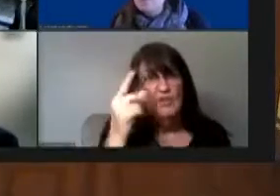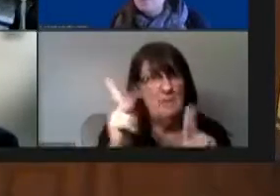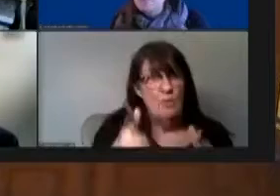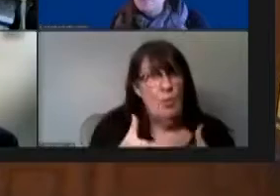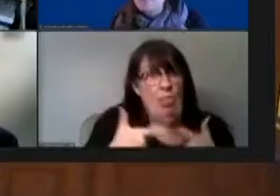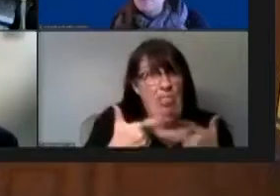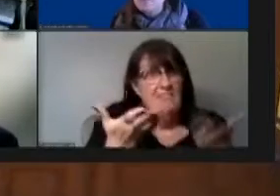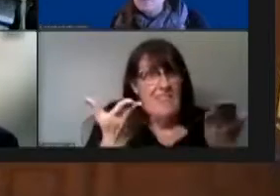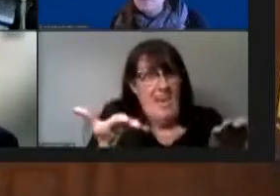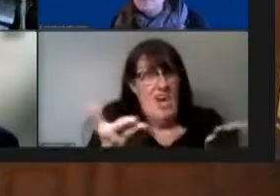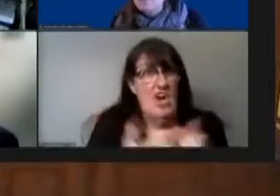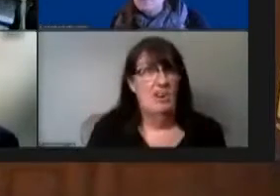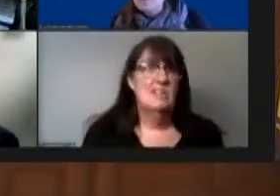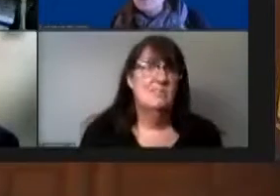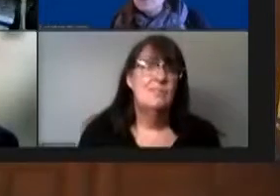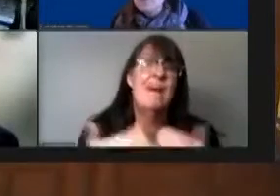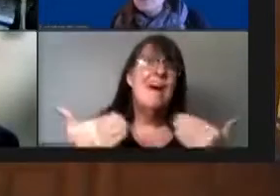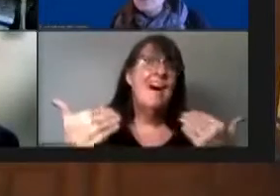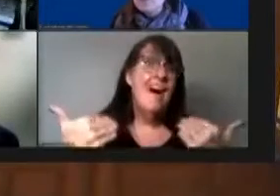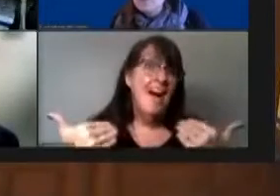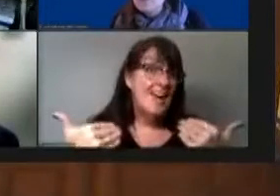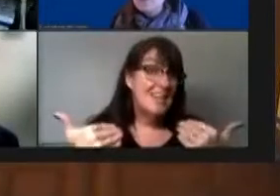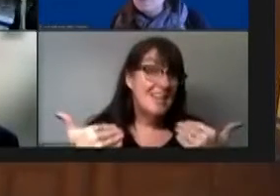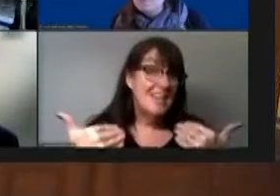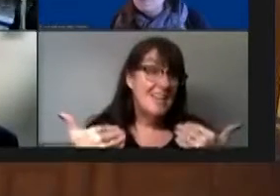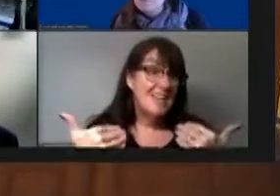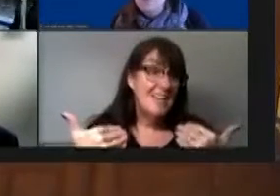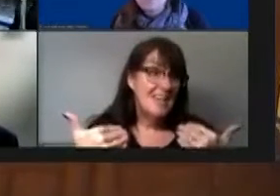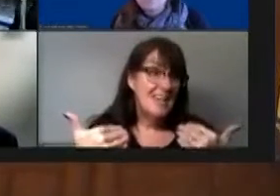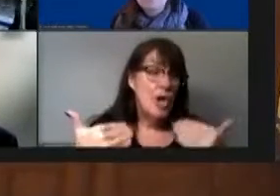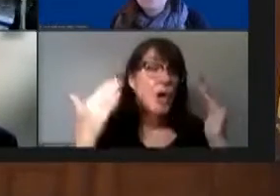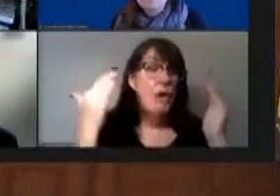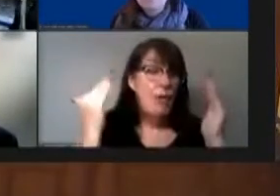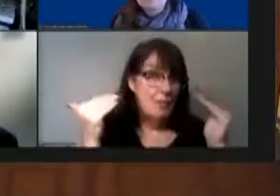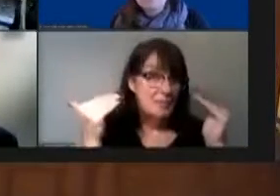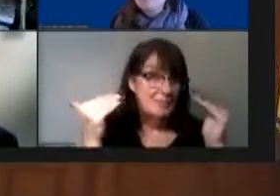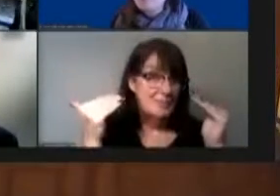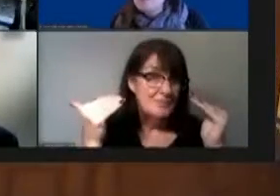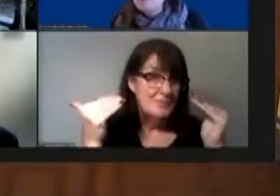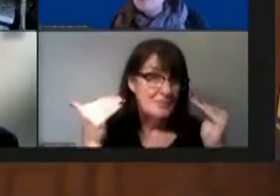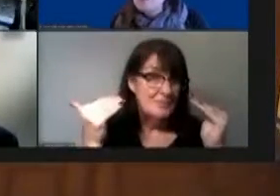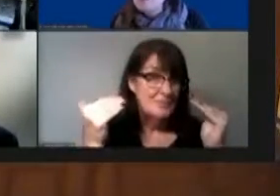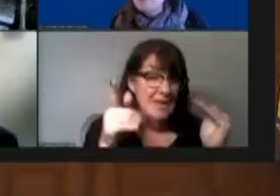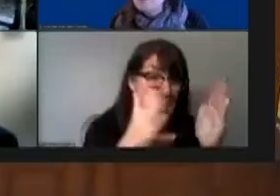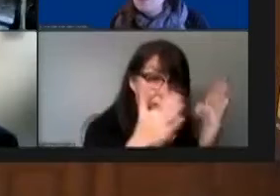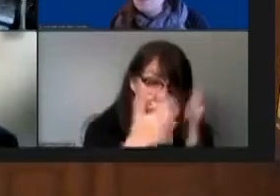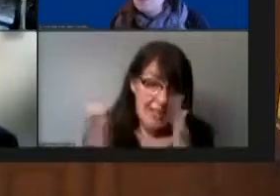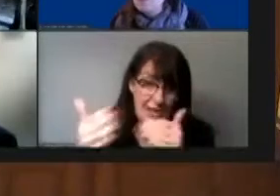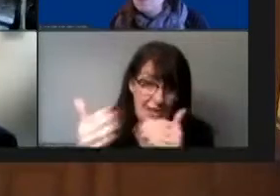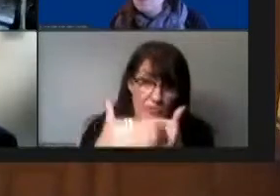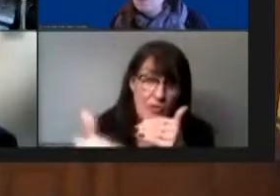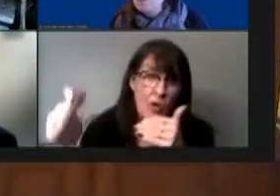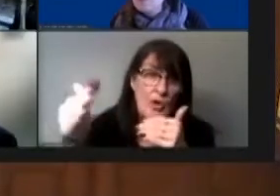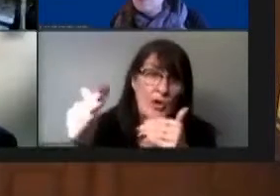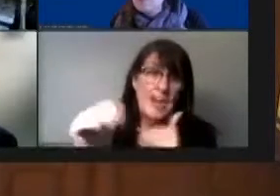So while I hope this plan goes forward, I hope it goes forward without